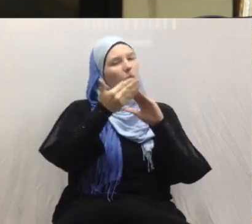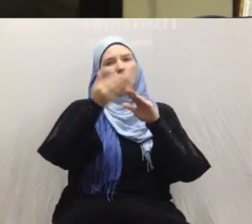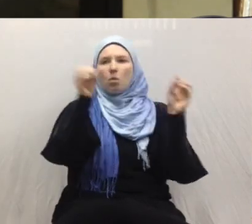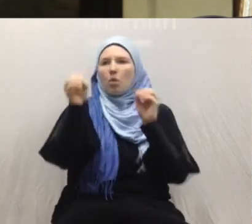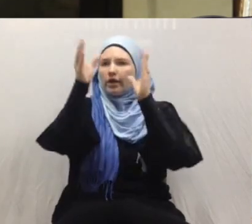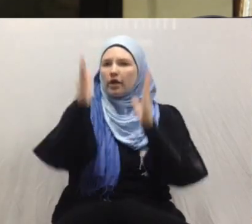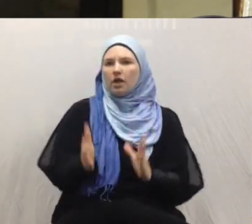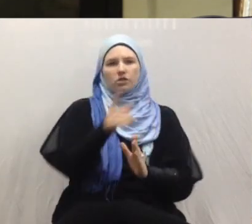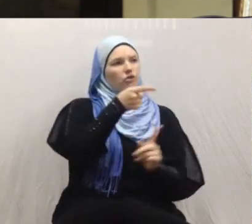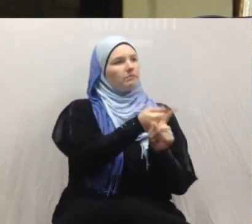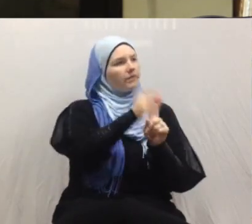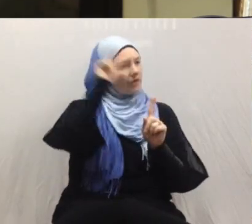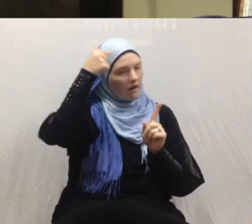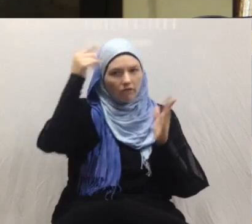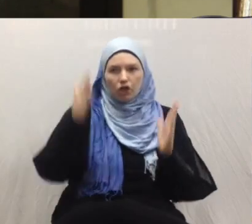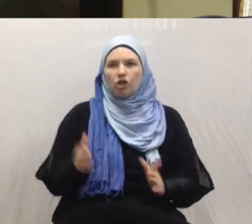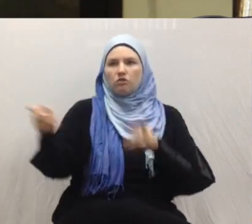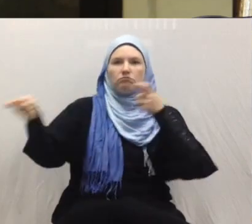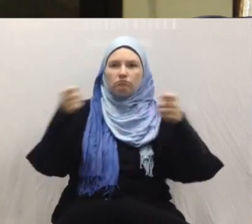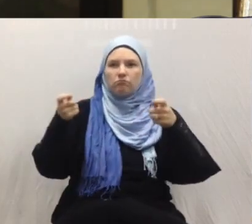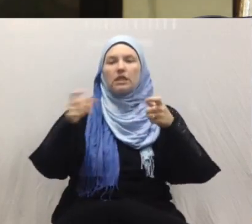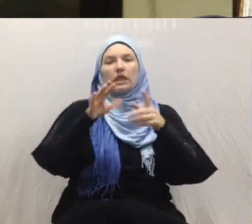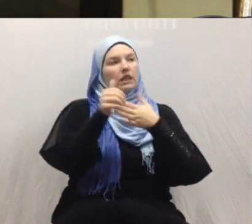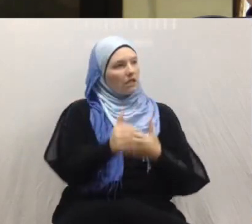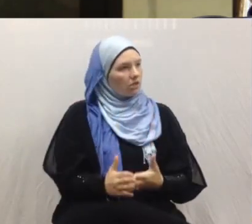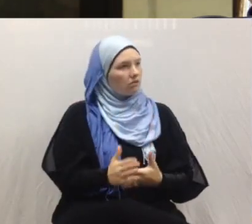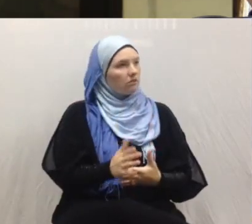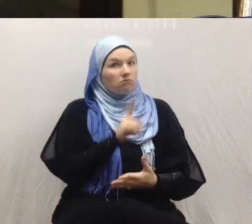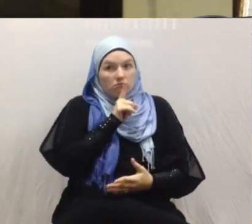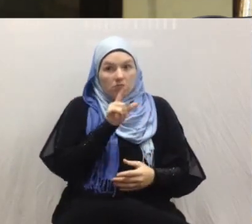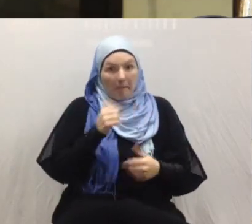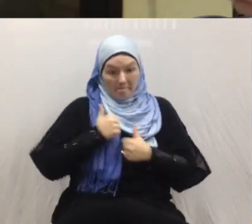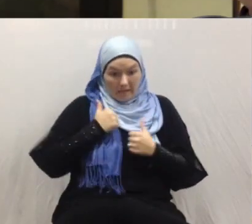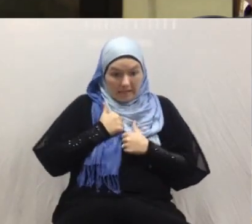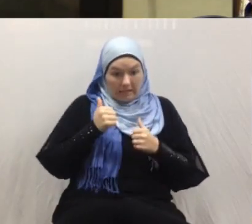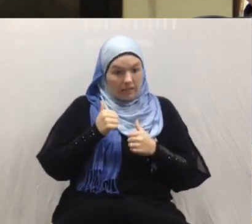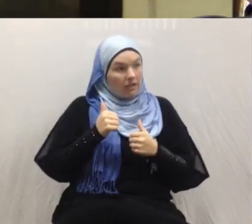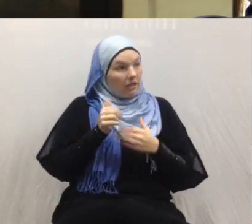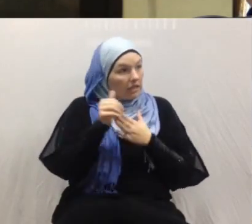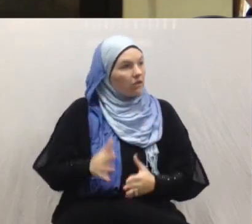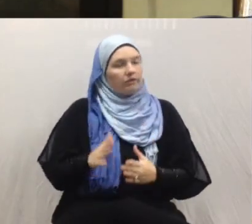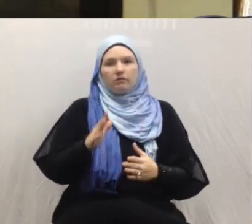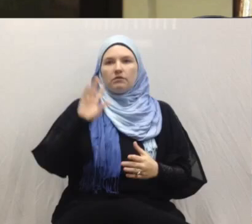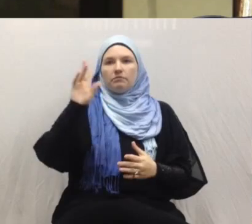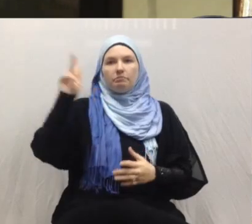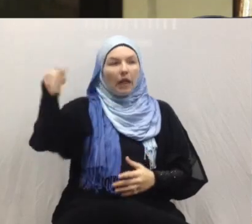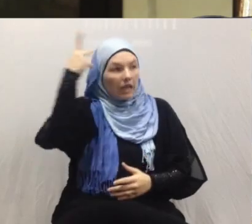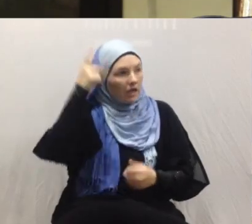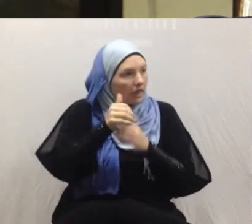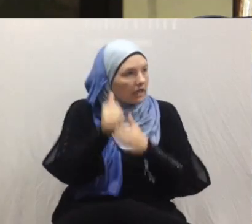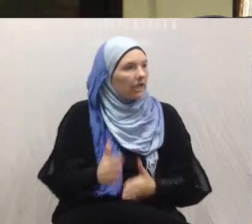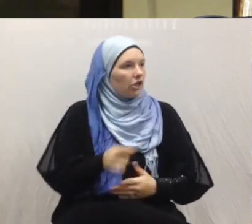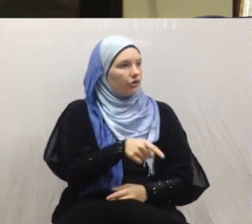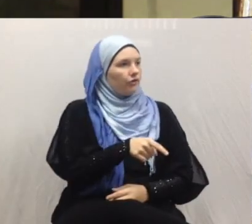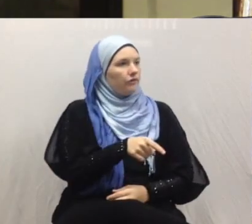was a governor. He was a leader, a military leader. He was a political leader. And so